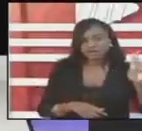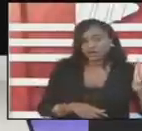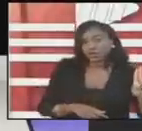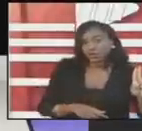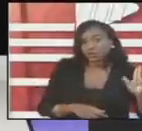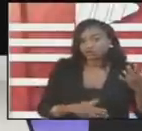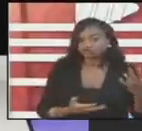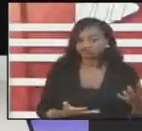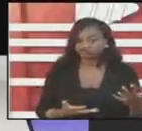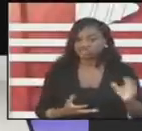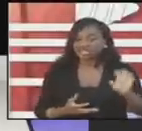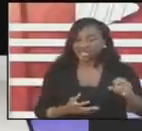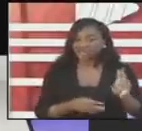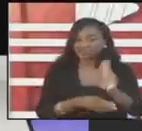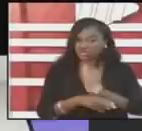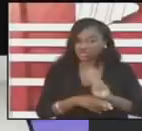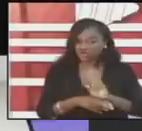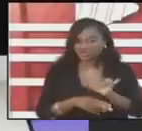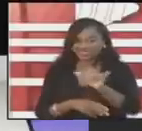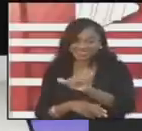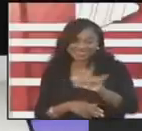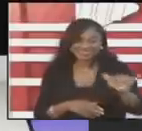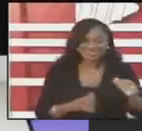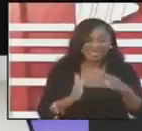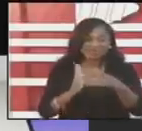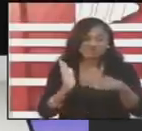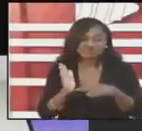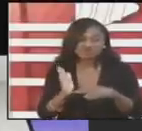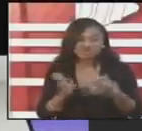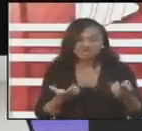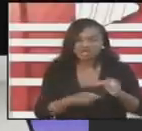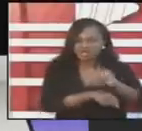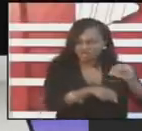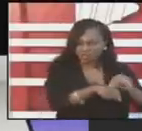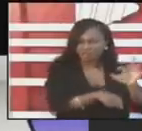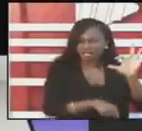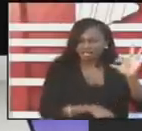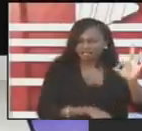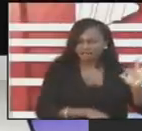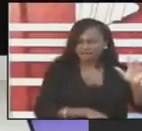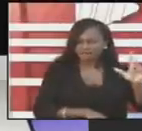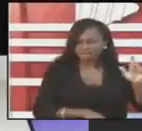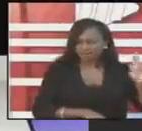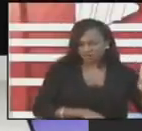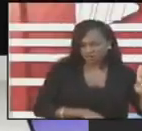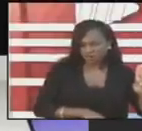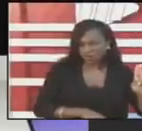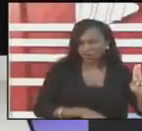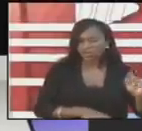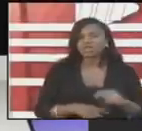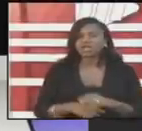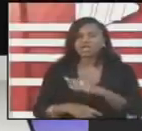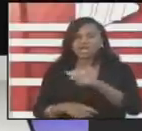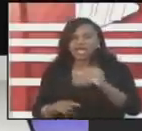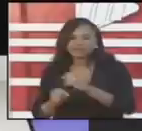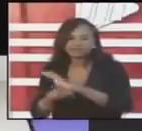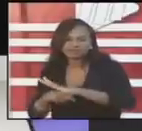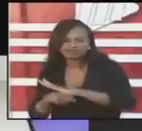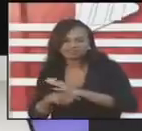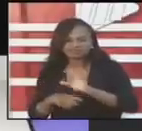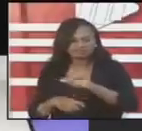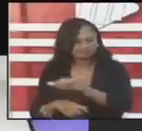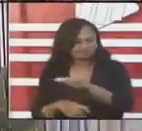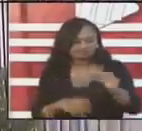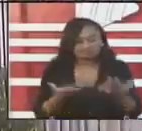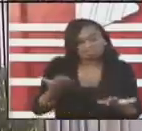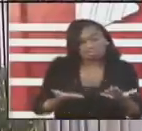applied for treating with that normal virus? And I'm speaking more to the quarantining and testing and that kind of stuff.